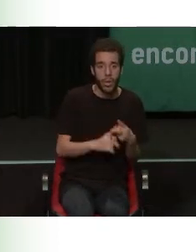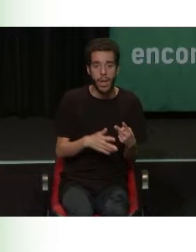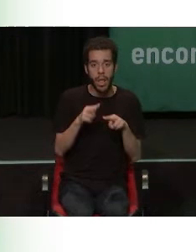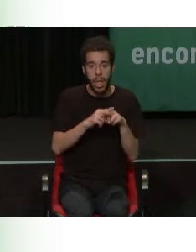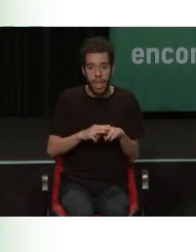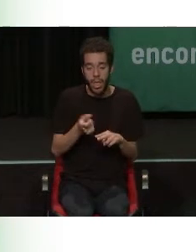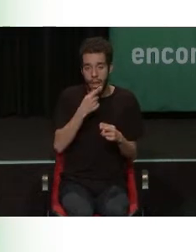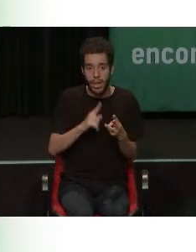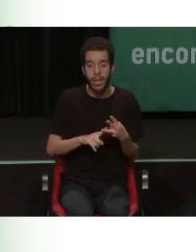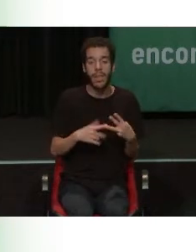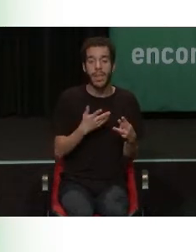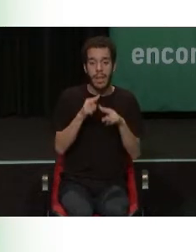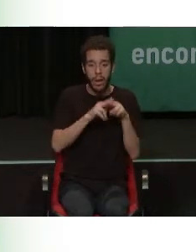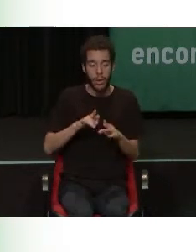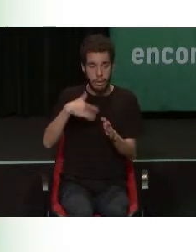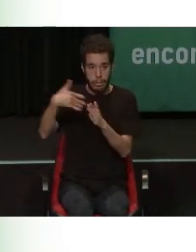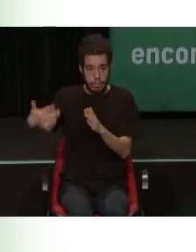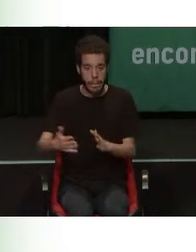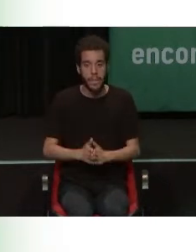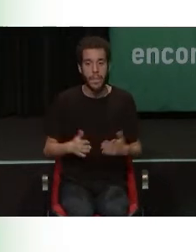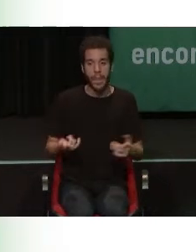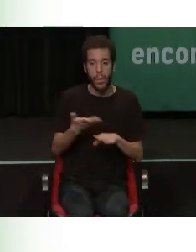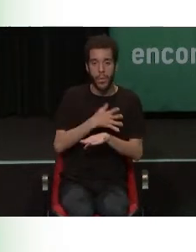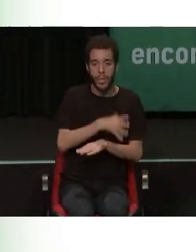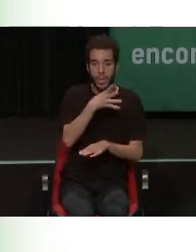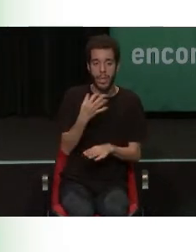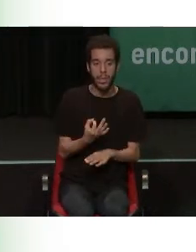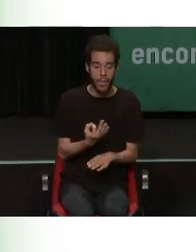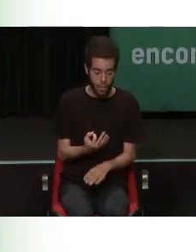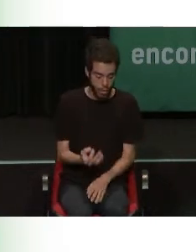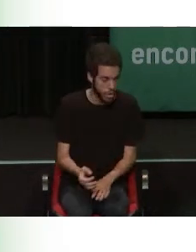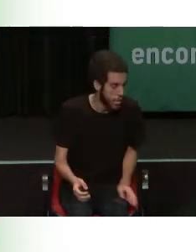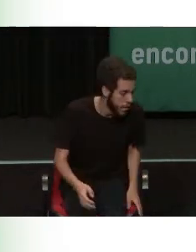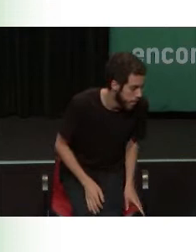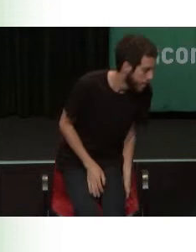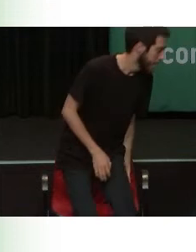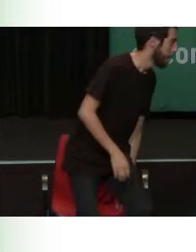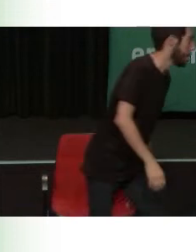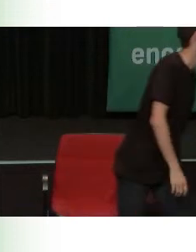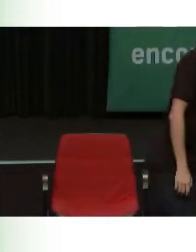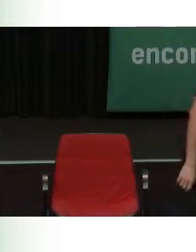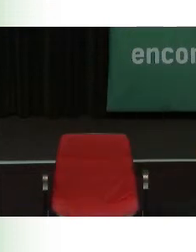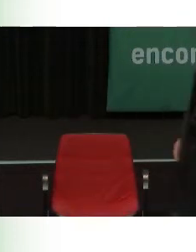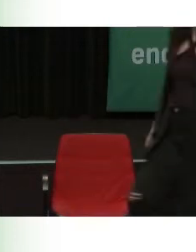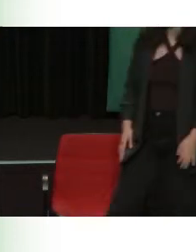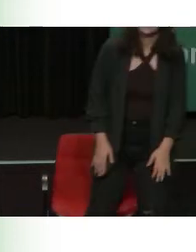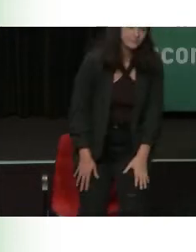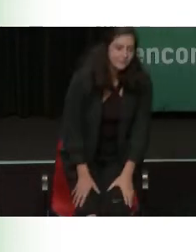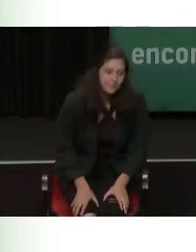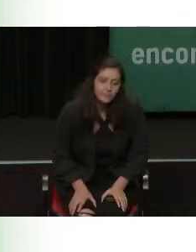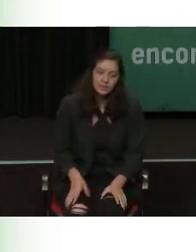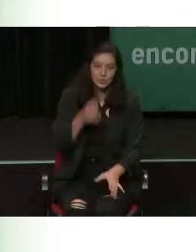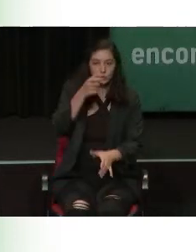diagnostics, and so on. As we said, we started by curing all waiting lists, yet there were many people